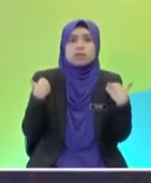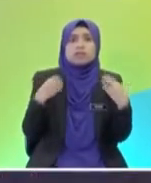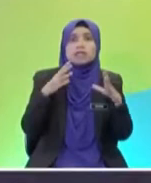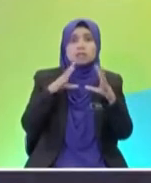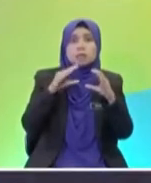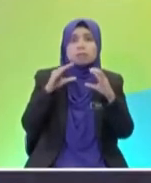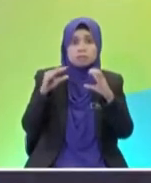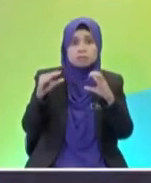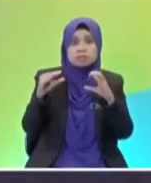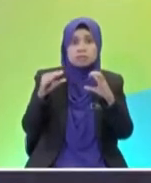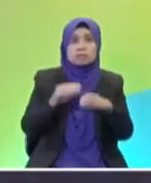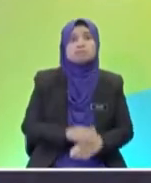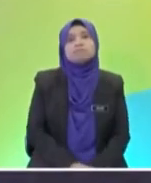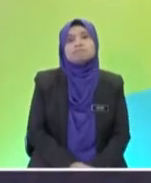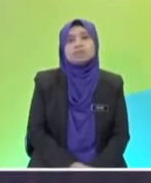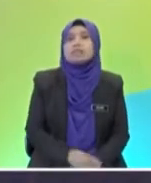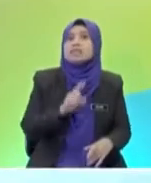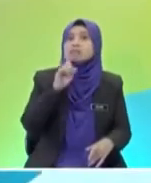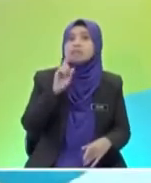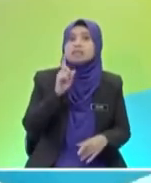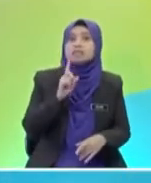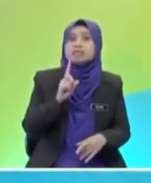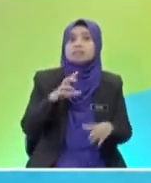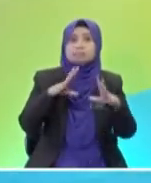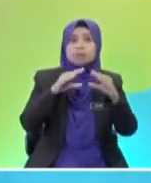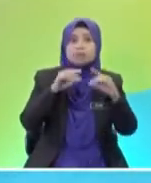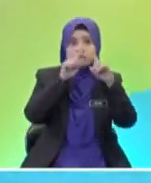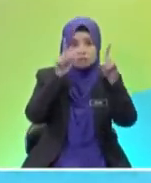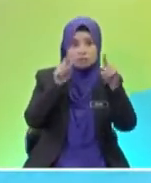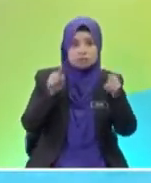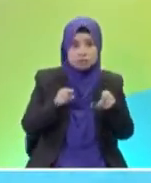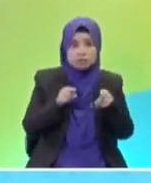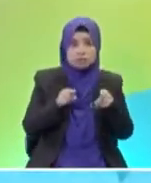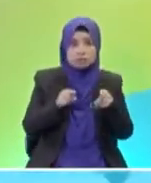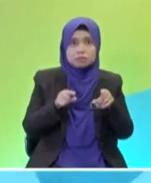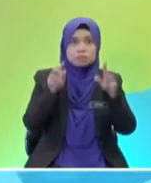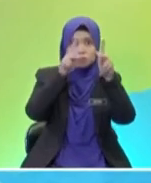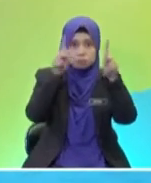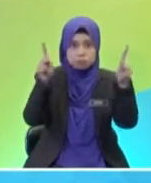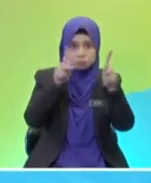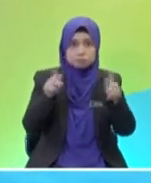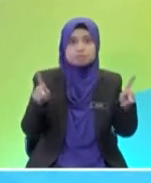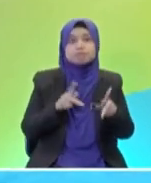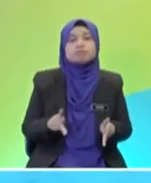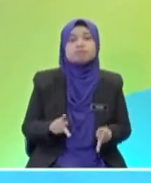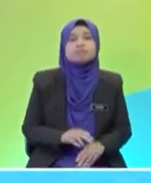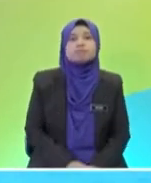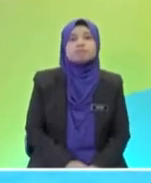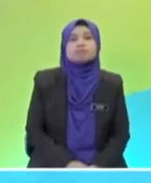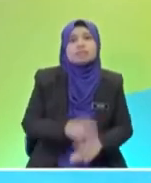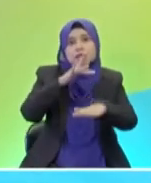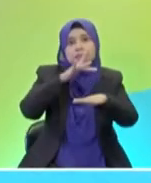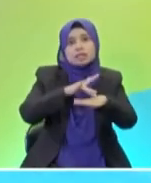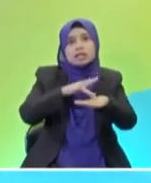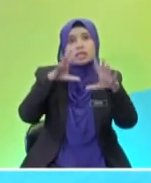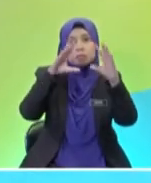your bubble map? Okay, where is your bubble map? Please, show your bubble map. Wow, yeah, okay, there are bubble map. Okay, now,